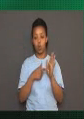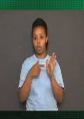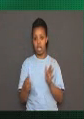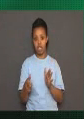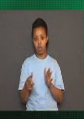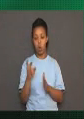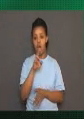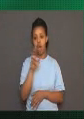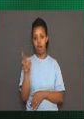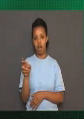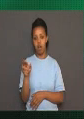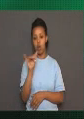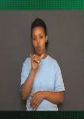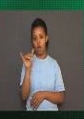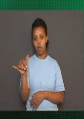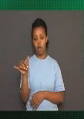represented by